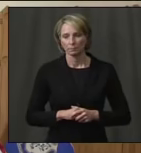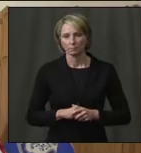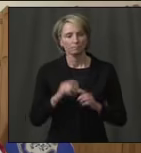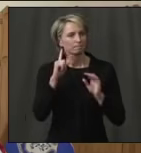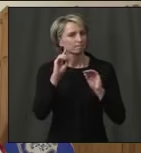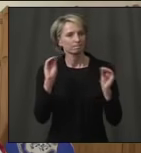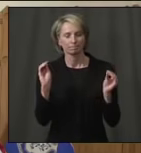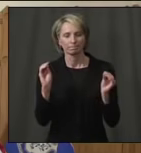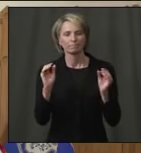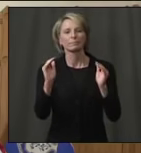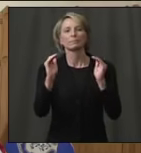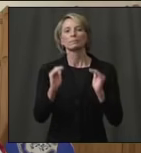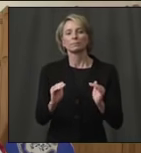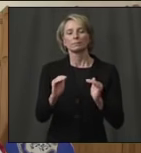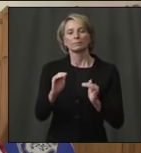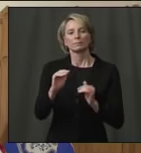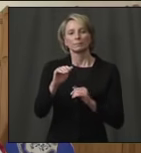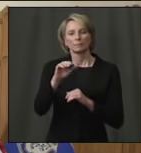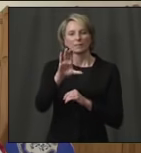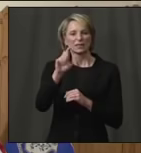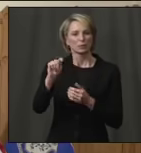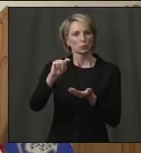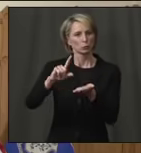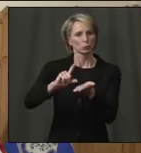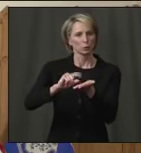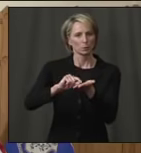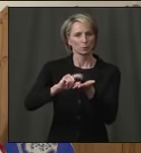CT News Junkie.